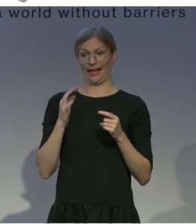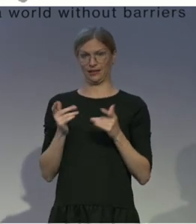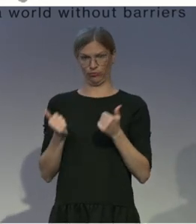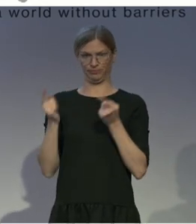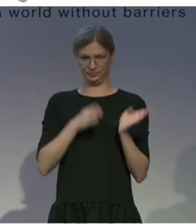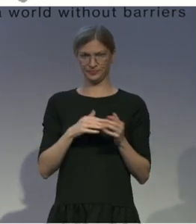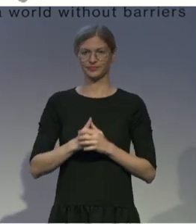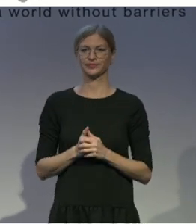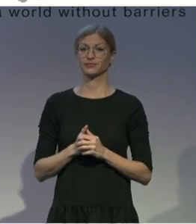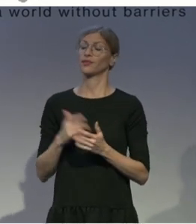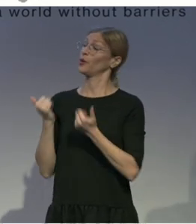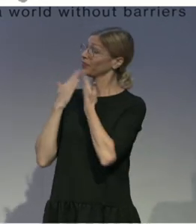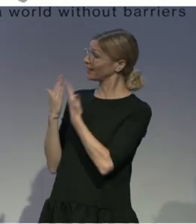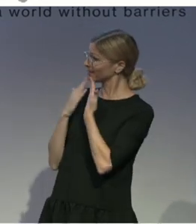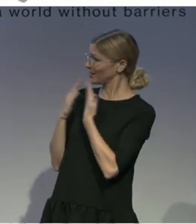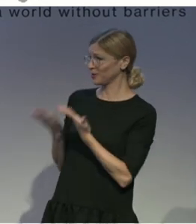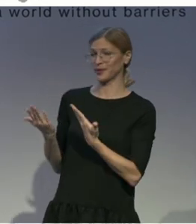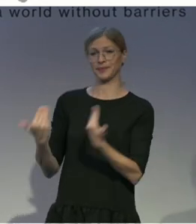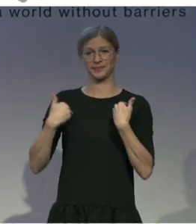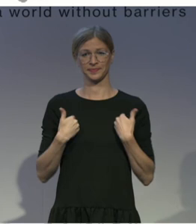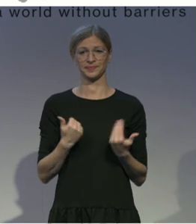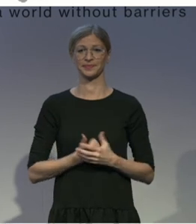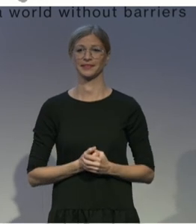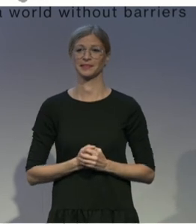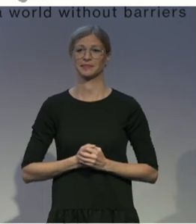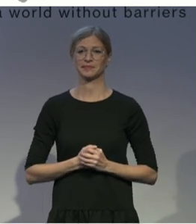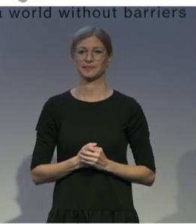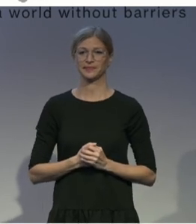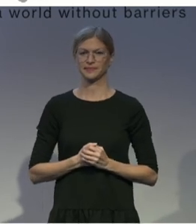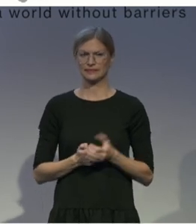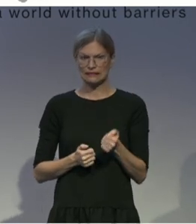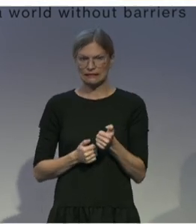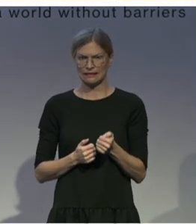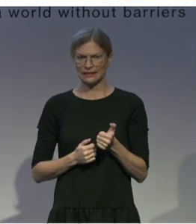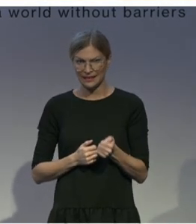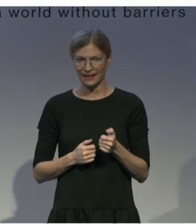opportunity. Okay, this like this. This like this.